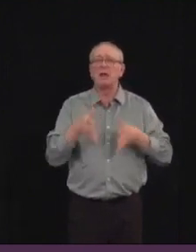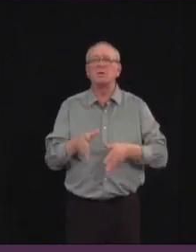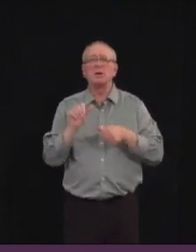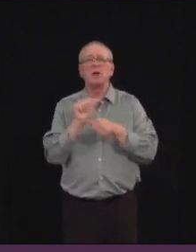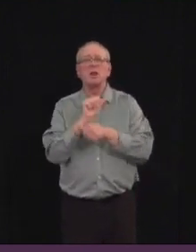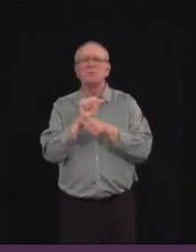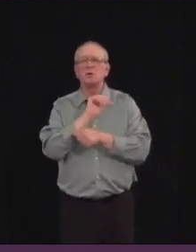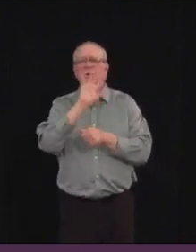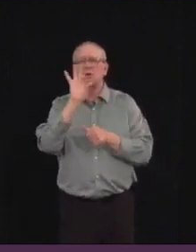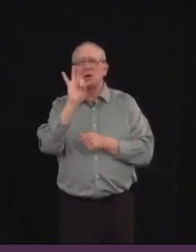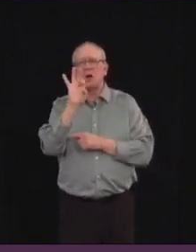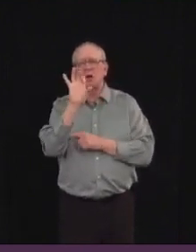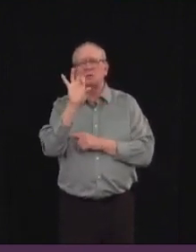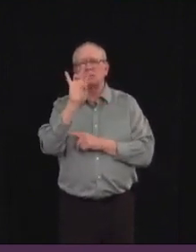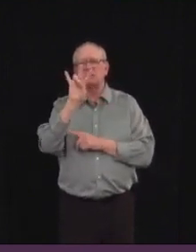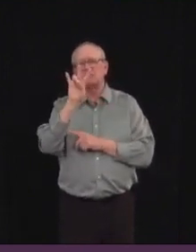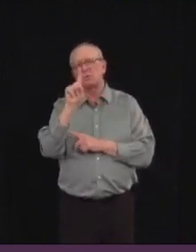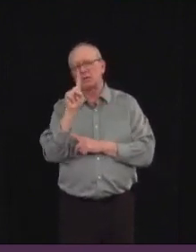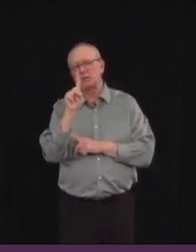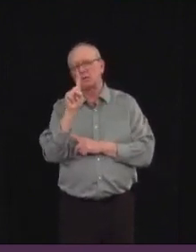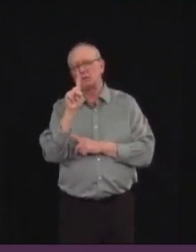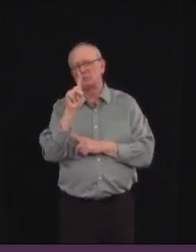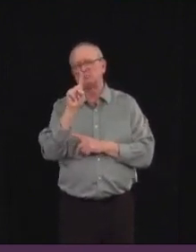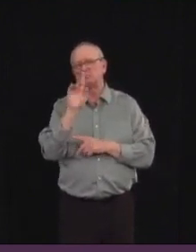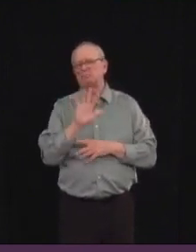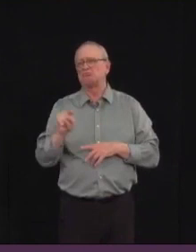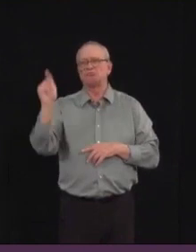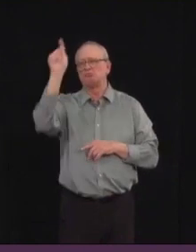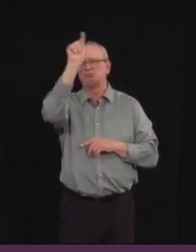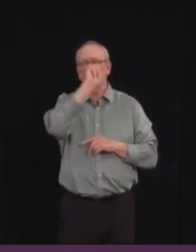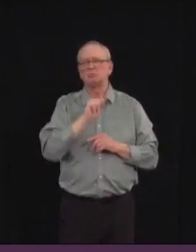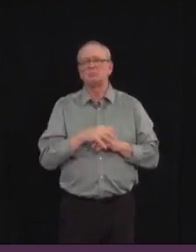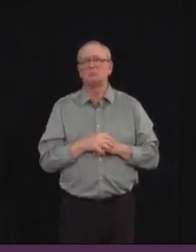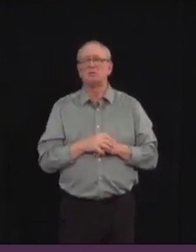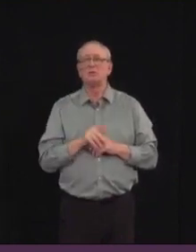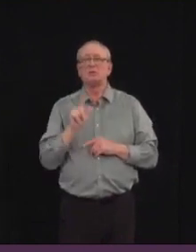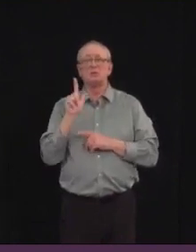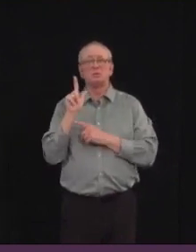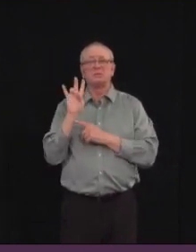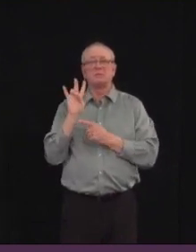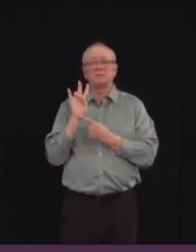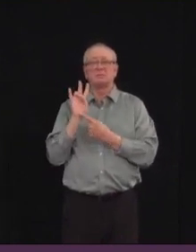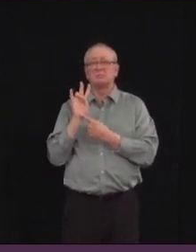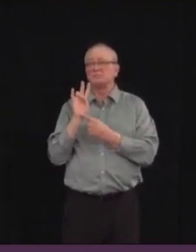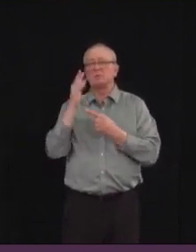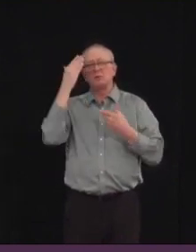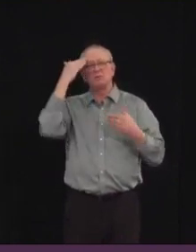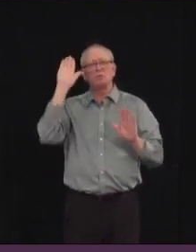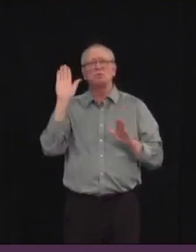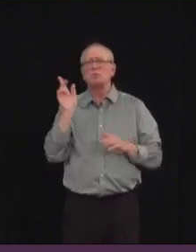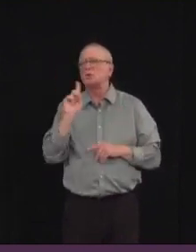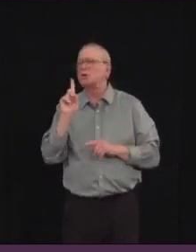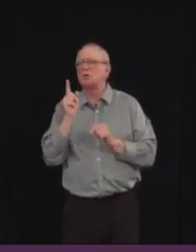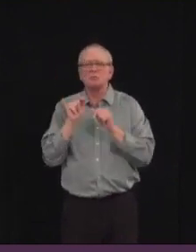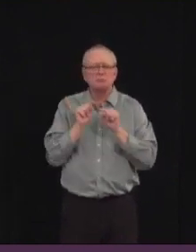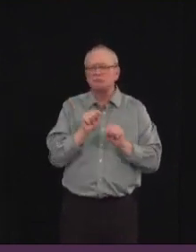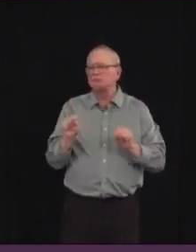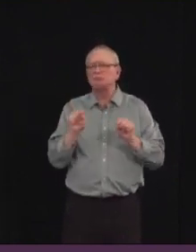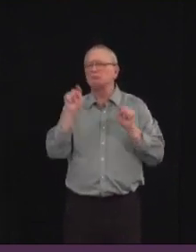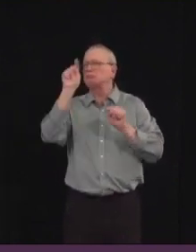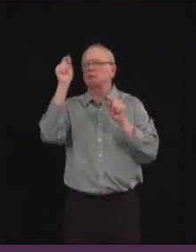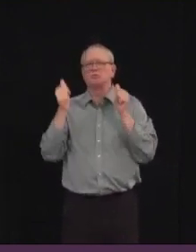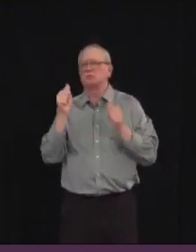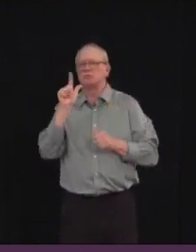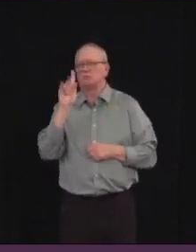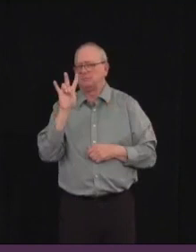971 with 27 unknown. Of course, most of those 971 are in the South Zone, and that is primarily because of the recent outbreak